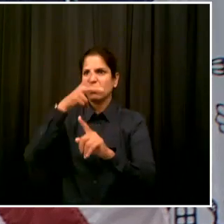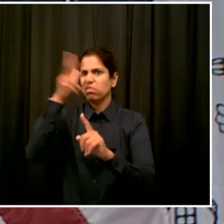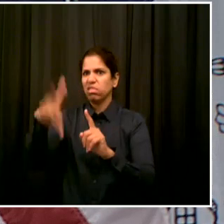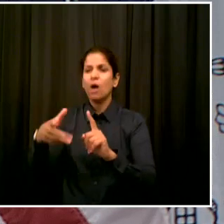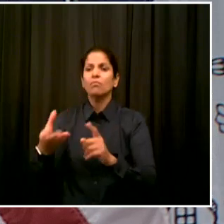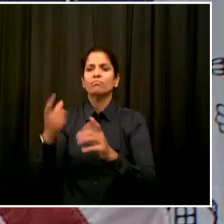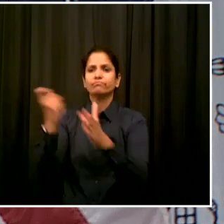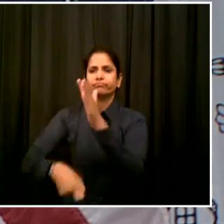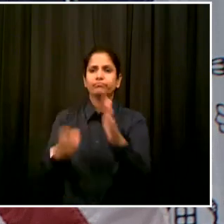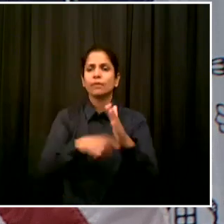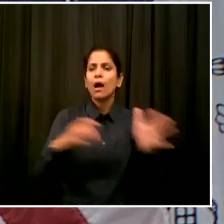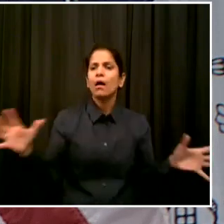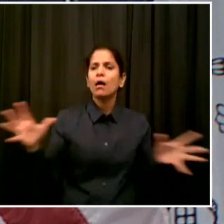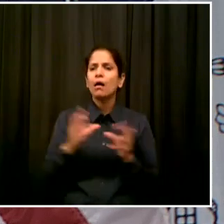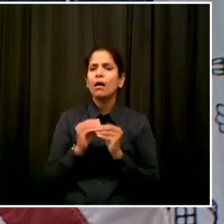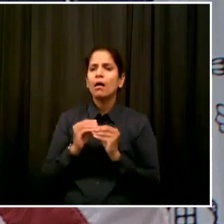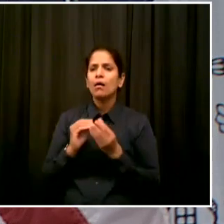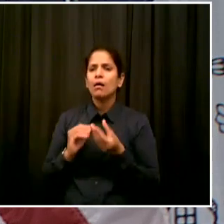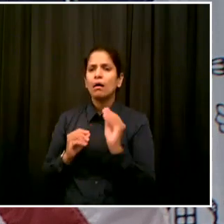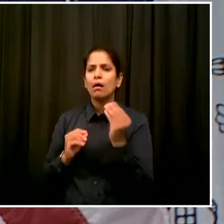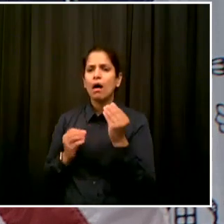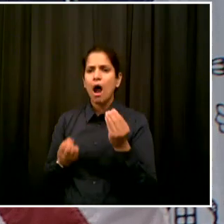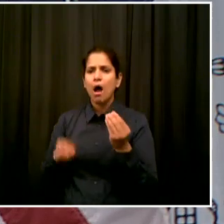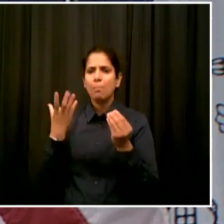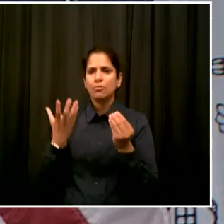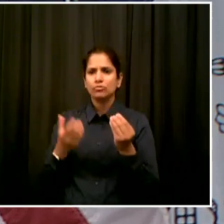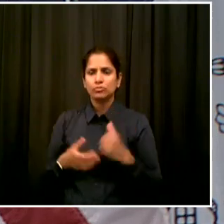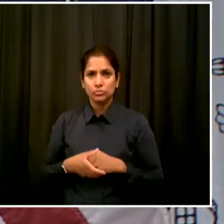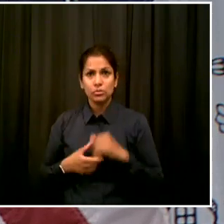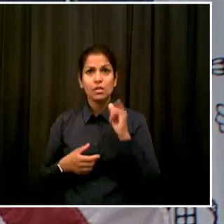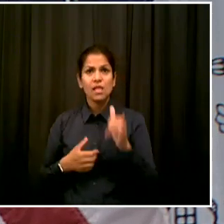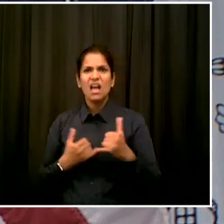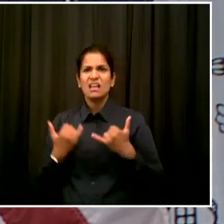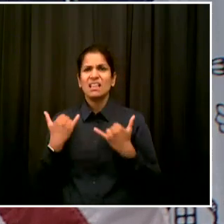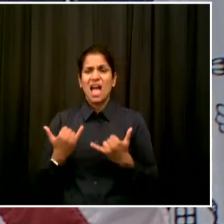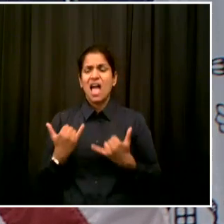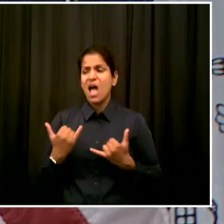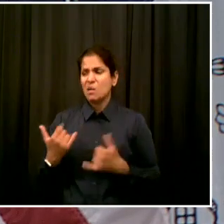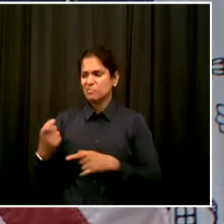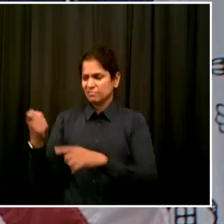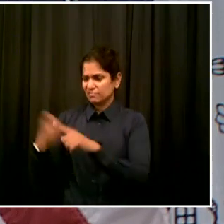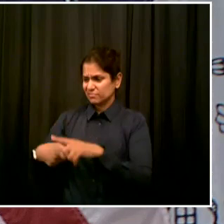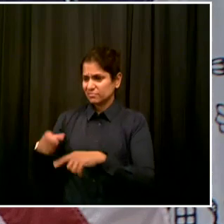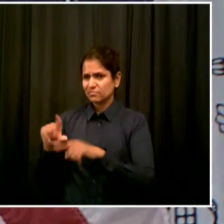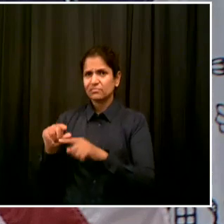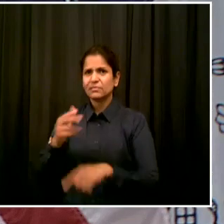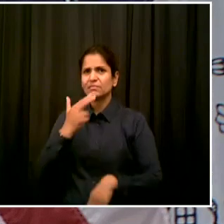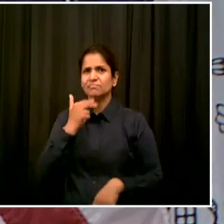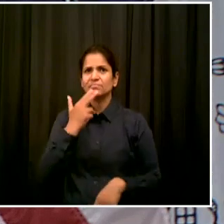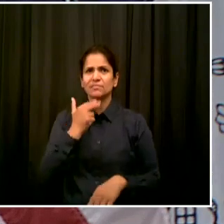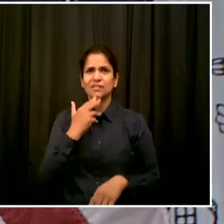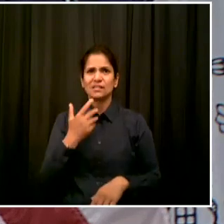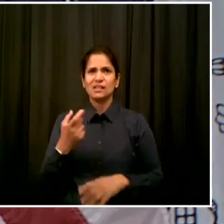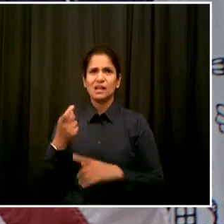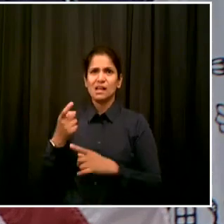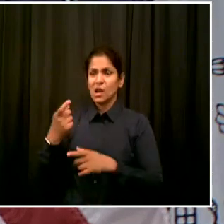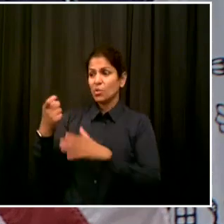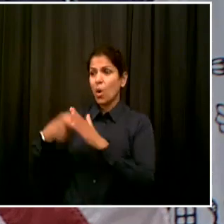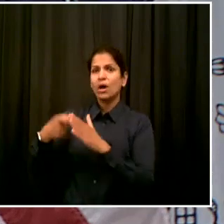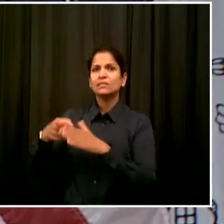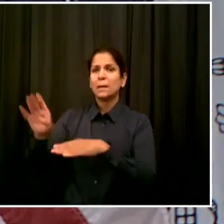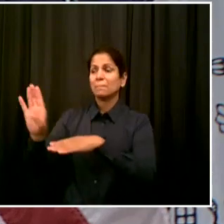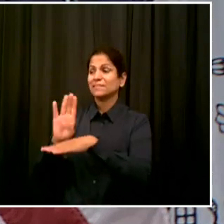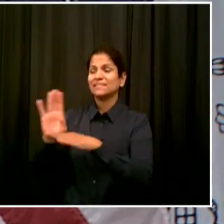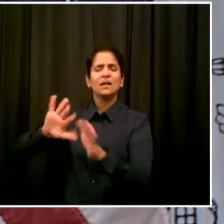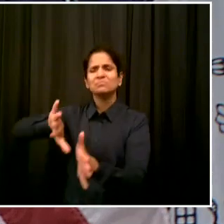been a huge problem in New York City government for decades. The fine structures just don't relate to reality. On some fronts,